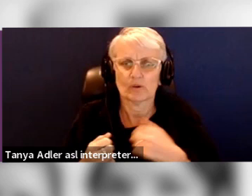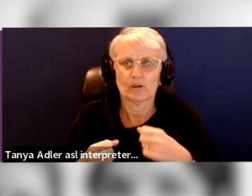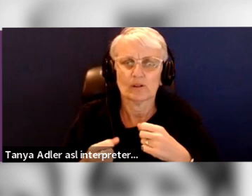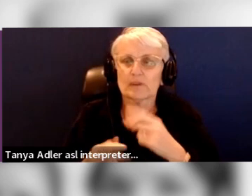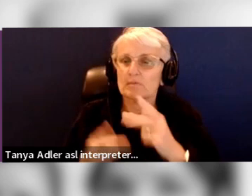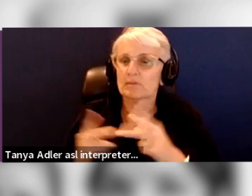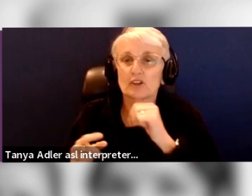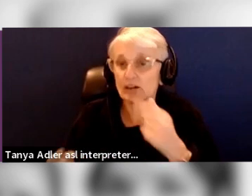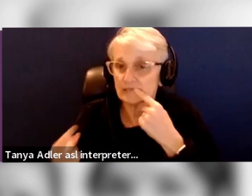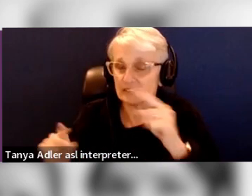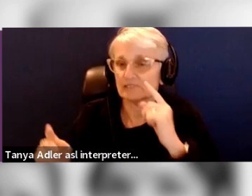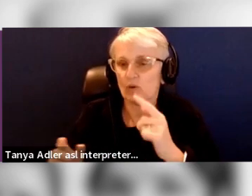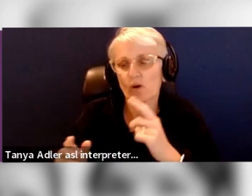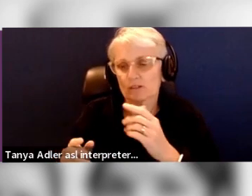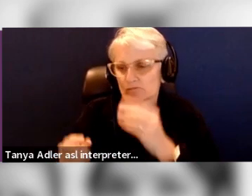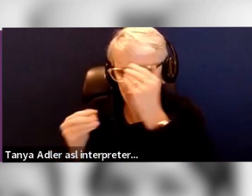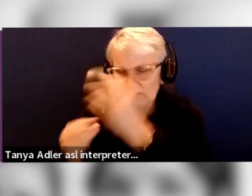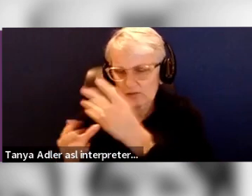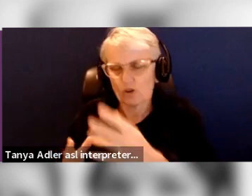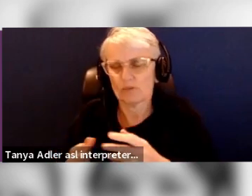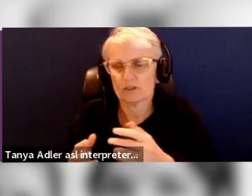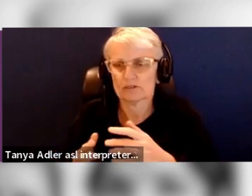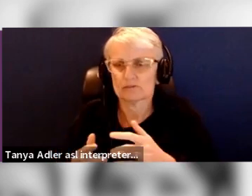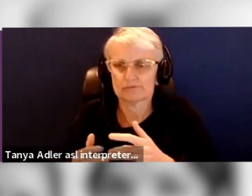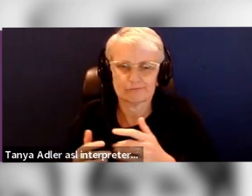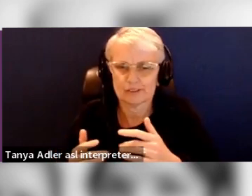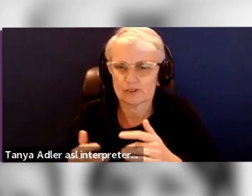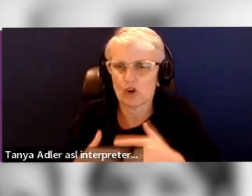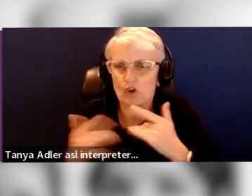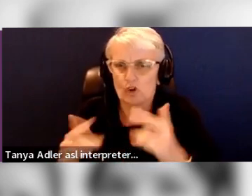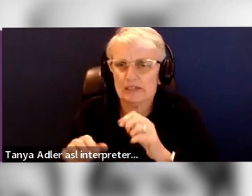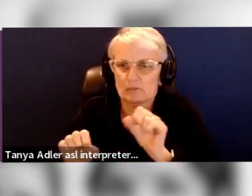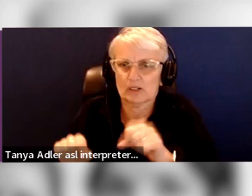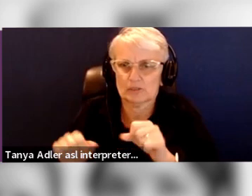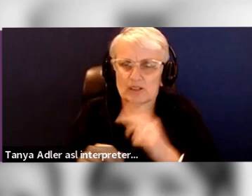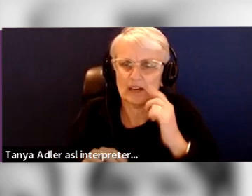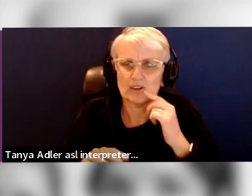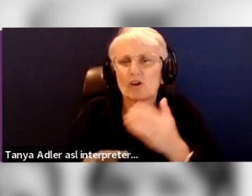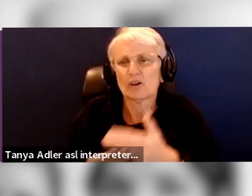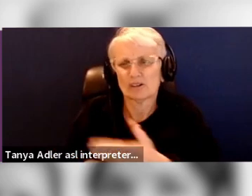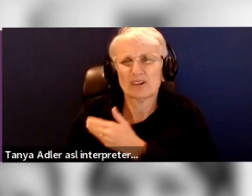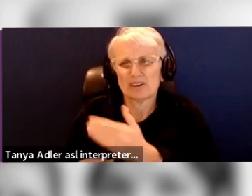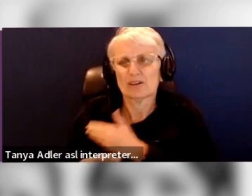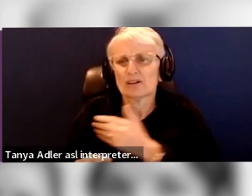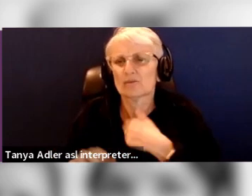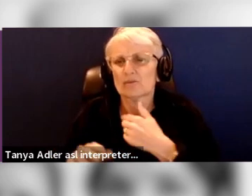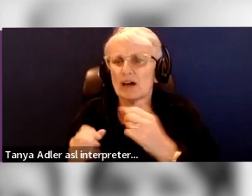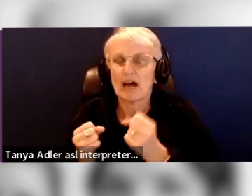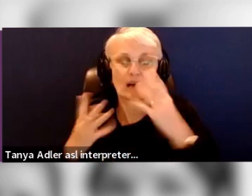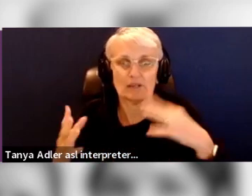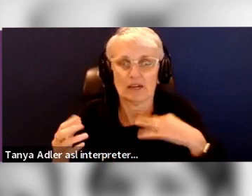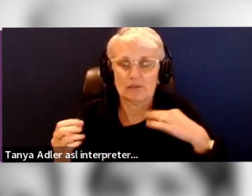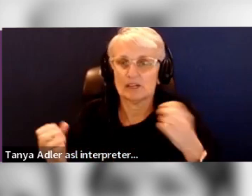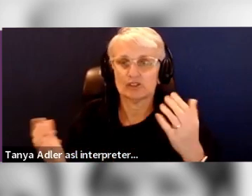unsuccessful applicants as early as possible. I know that there was a considerable amount of time last time, and that's just due to the nature of how many